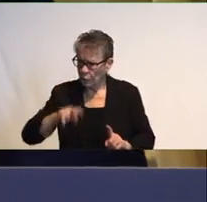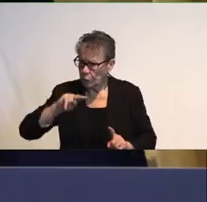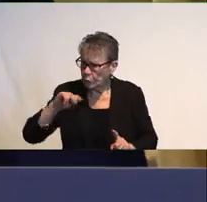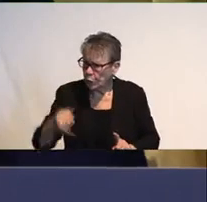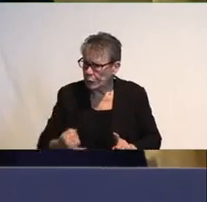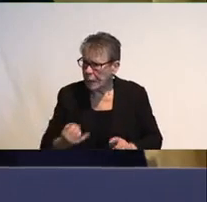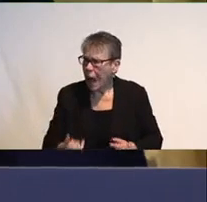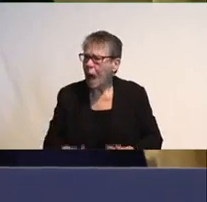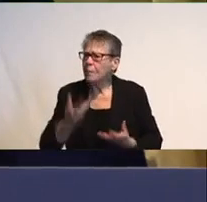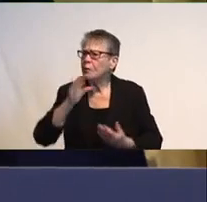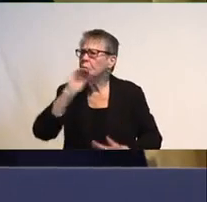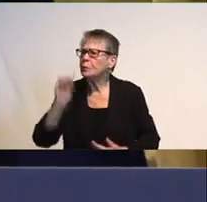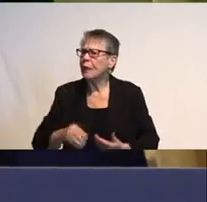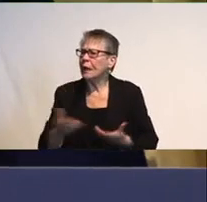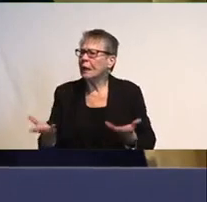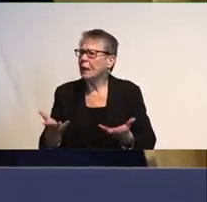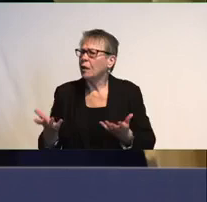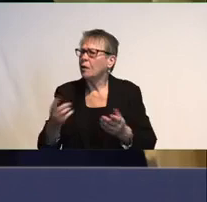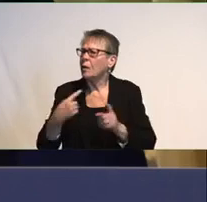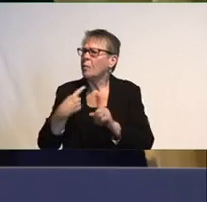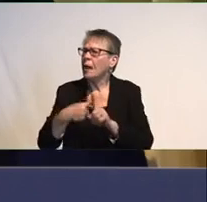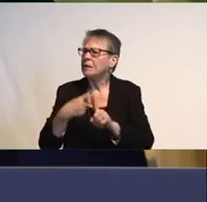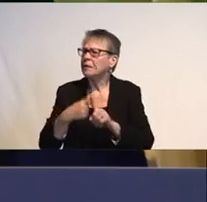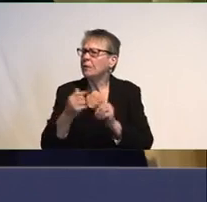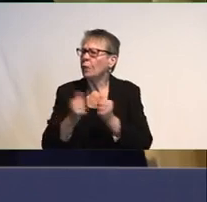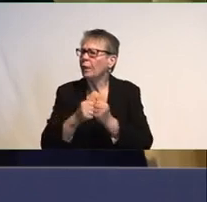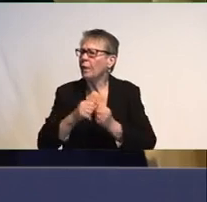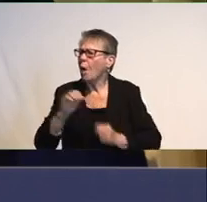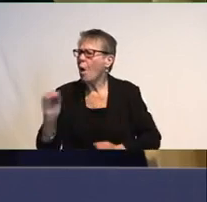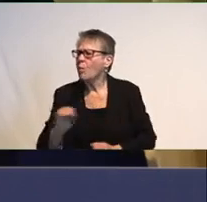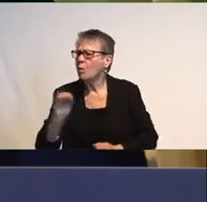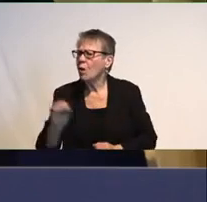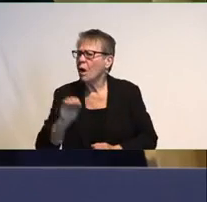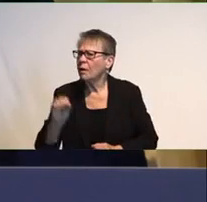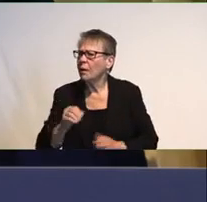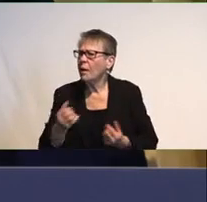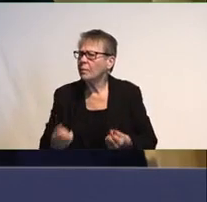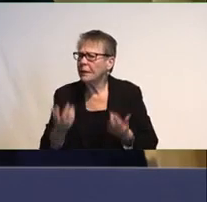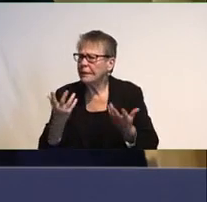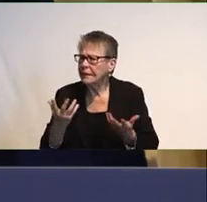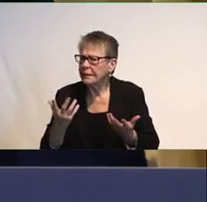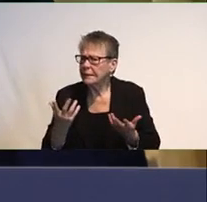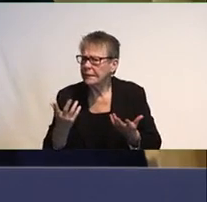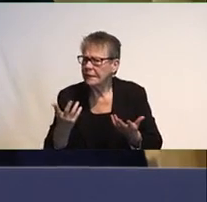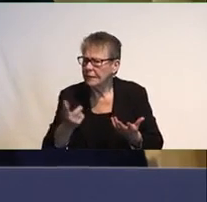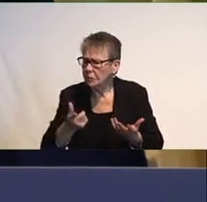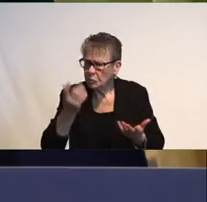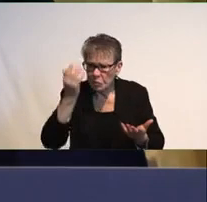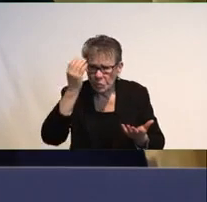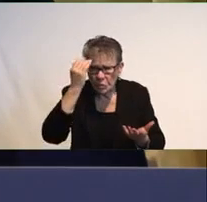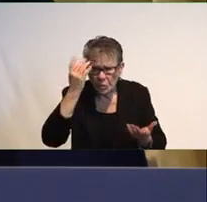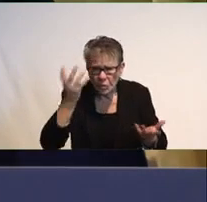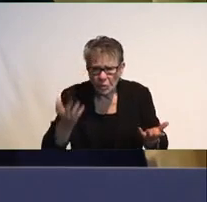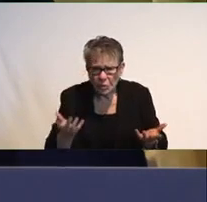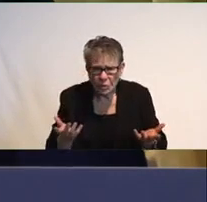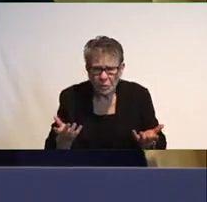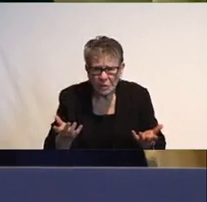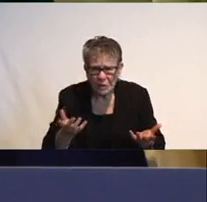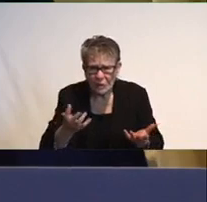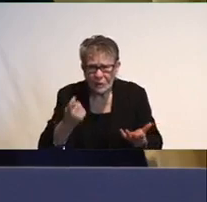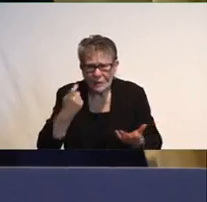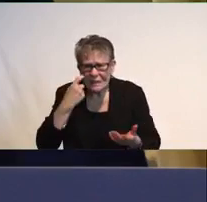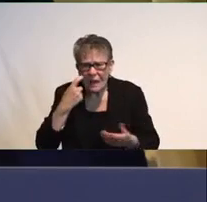of cases are Omicron. It sounds like, based on what you all have been reporting, it's still few. And is there any reason to think that Omicron won't